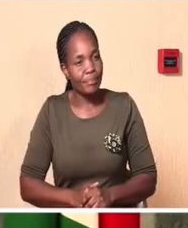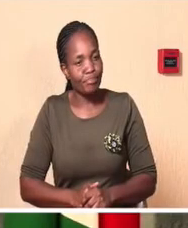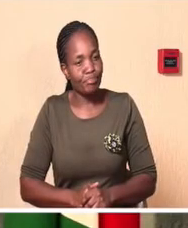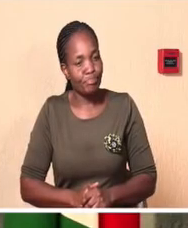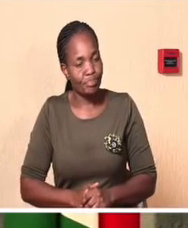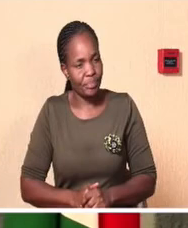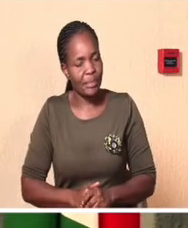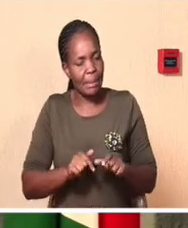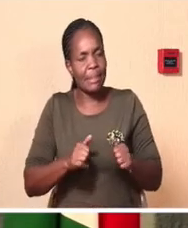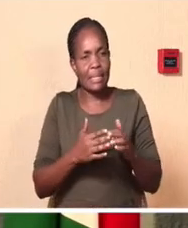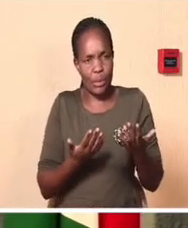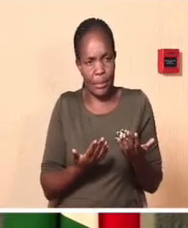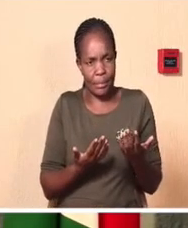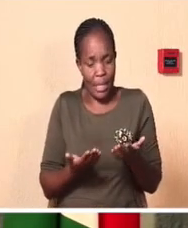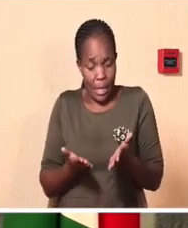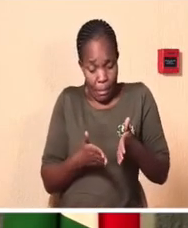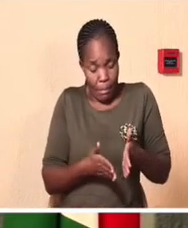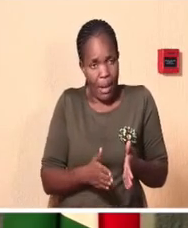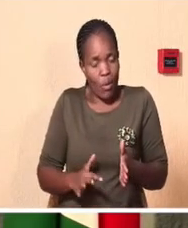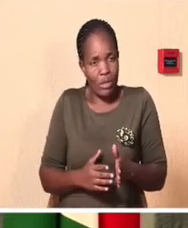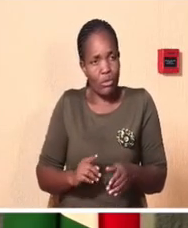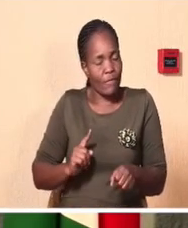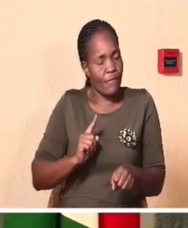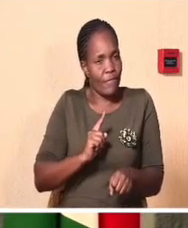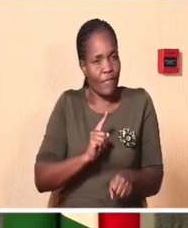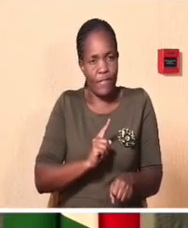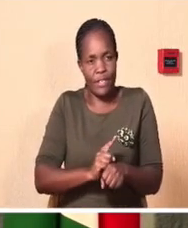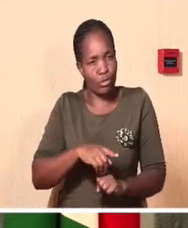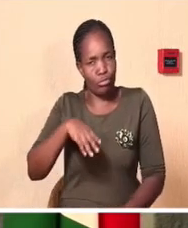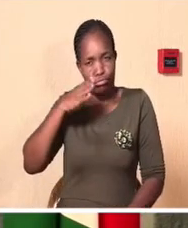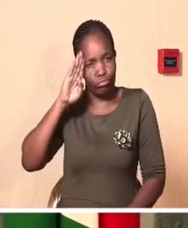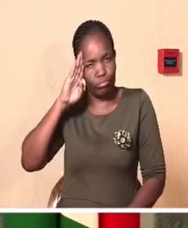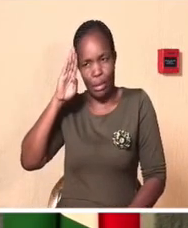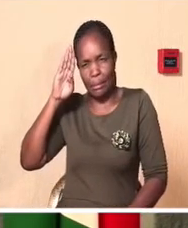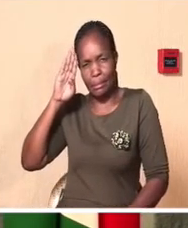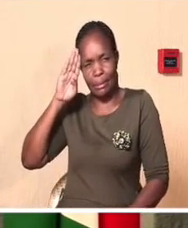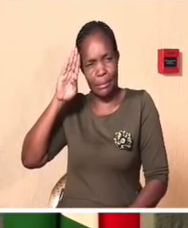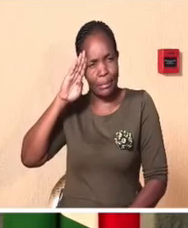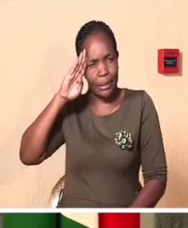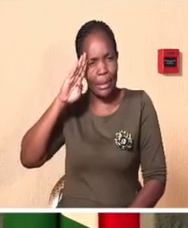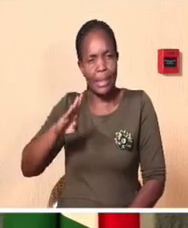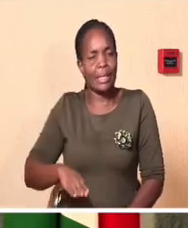Before I start, I would like to salute all the health workers